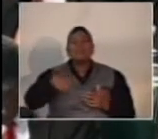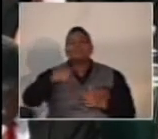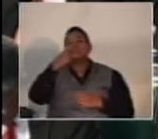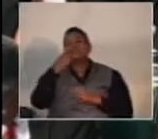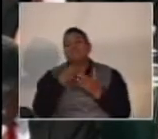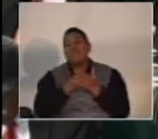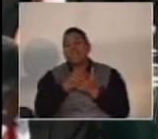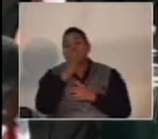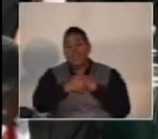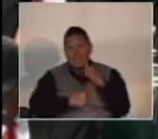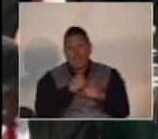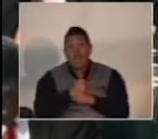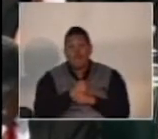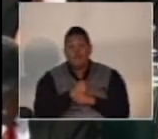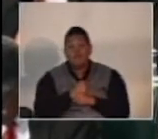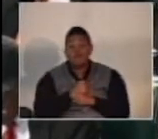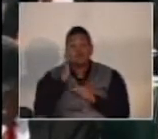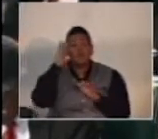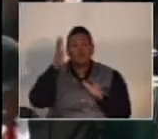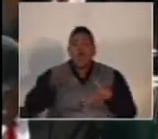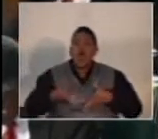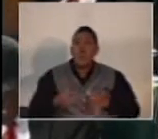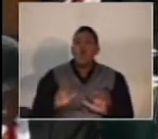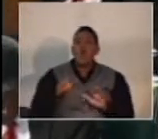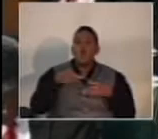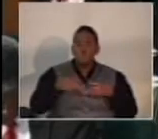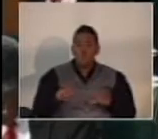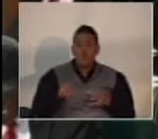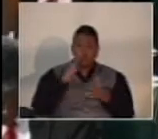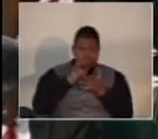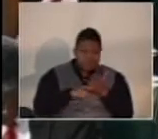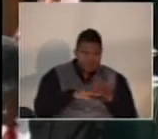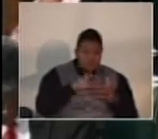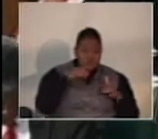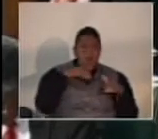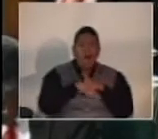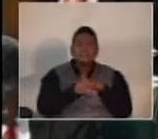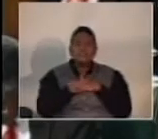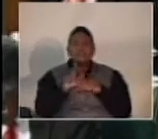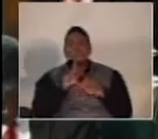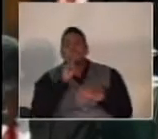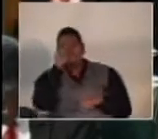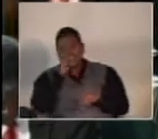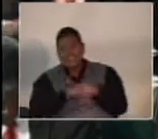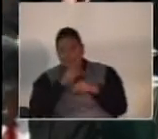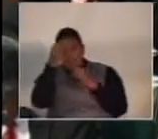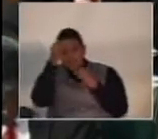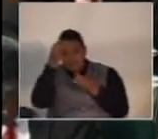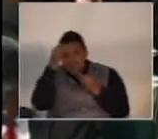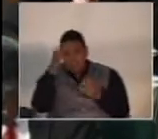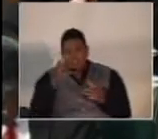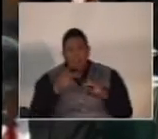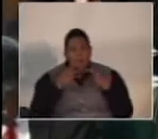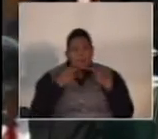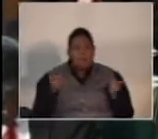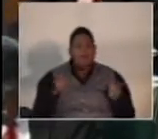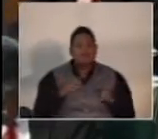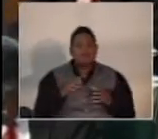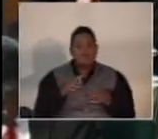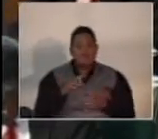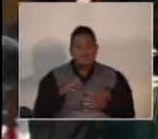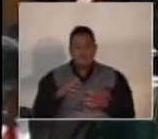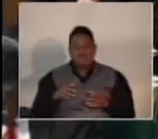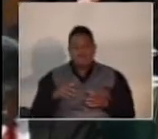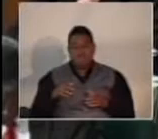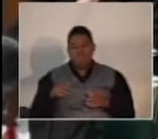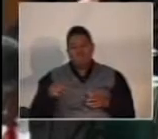year. It will enable road inspectors to access real-time information on public passenger vehicles